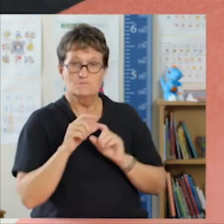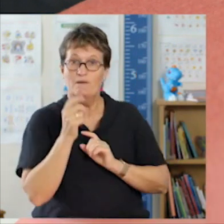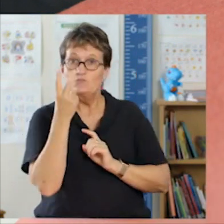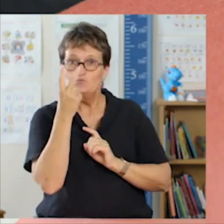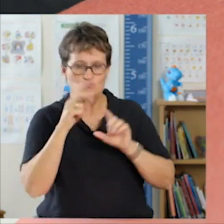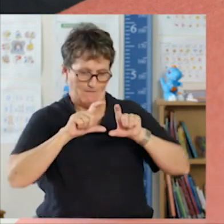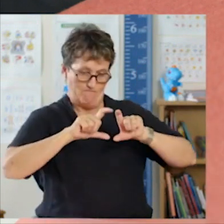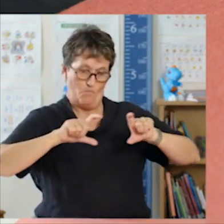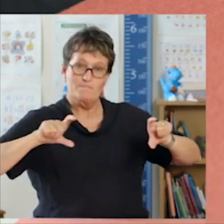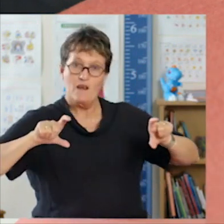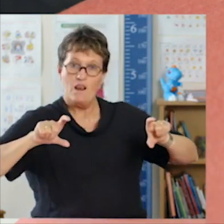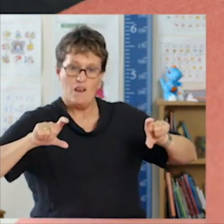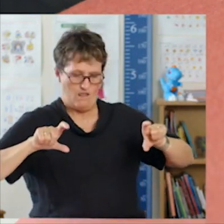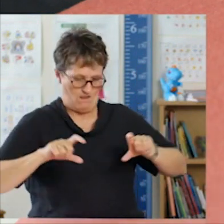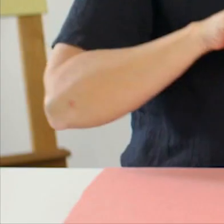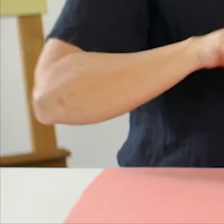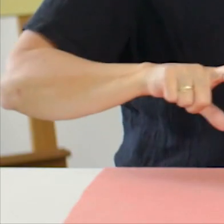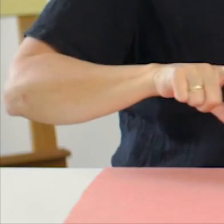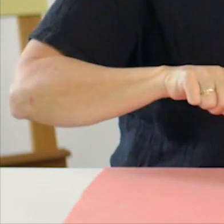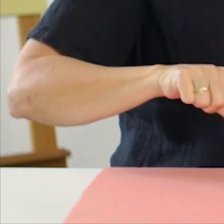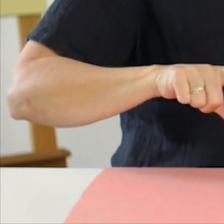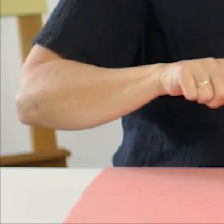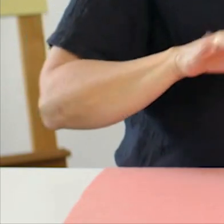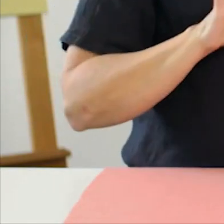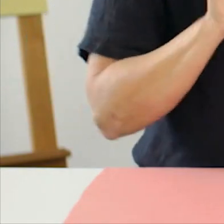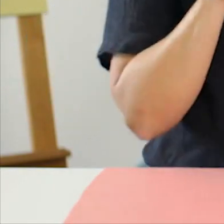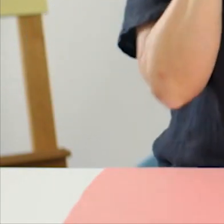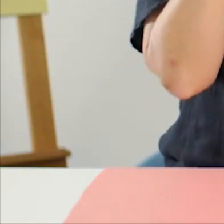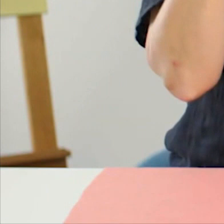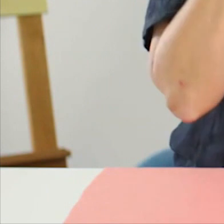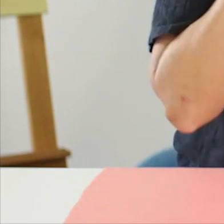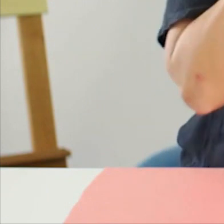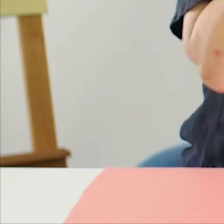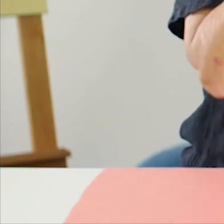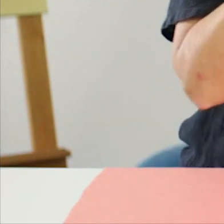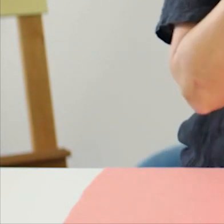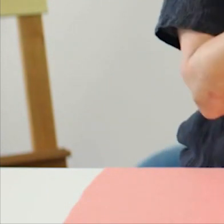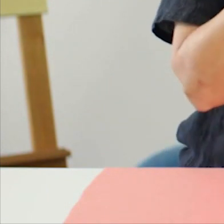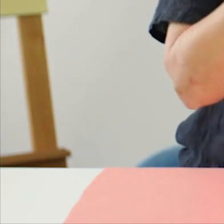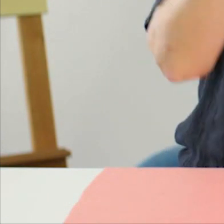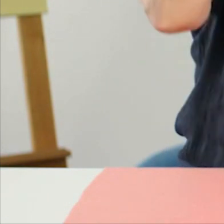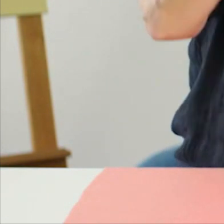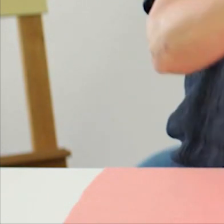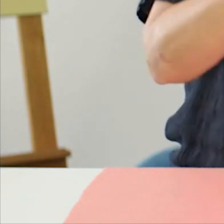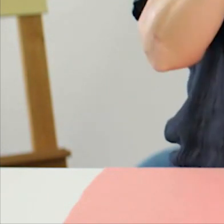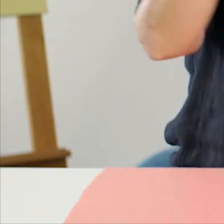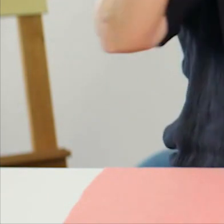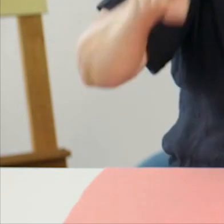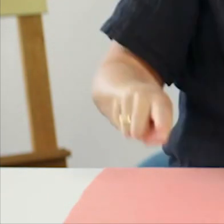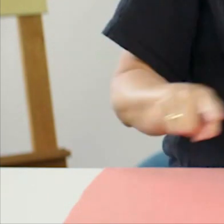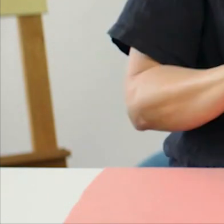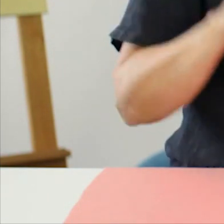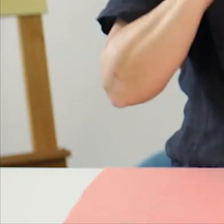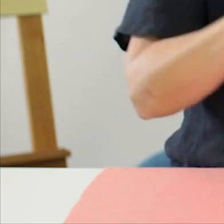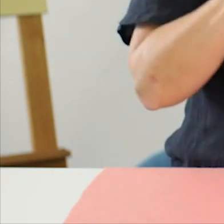from the middle, and so on. Maybe you could try making your own summary square. Happy reading!